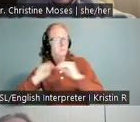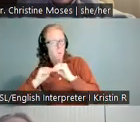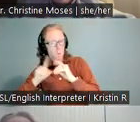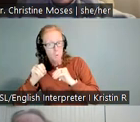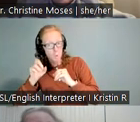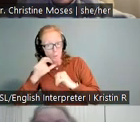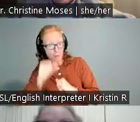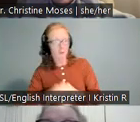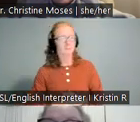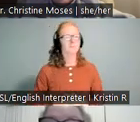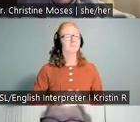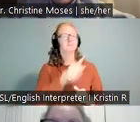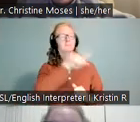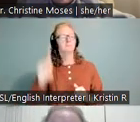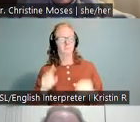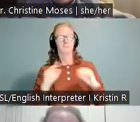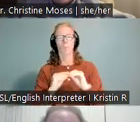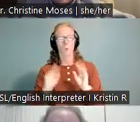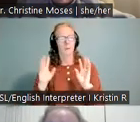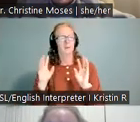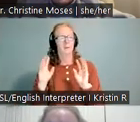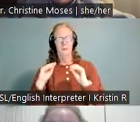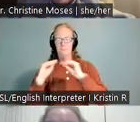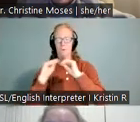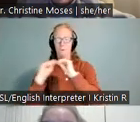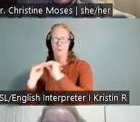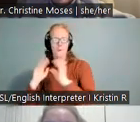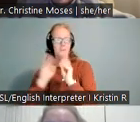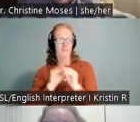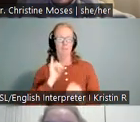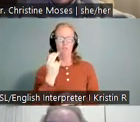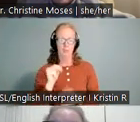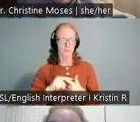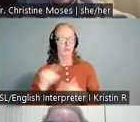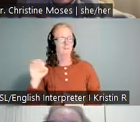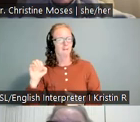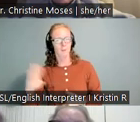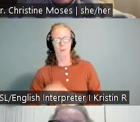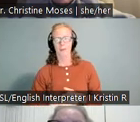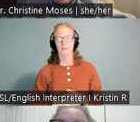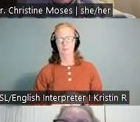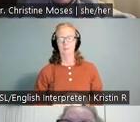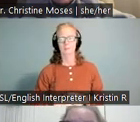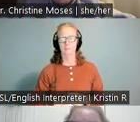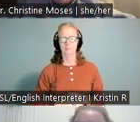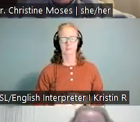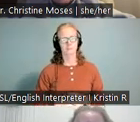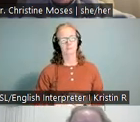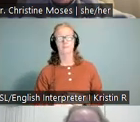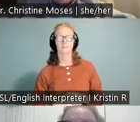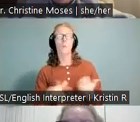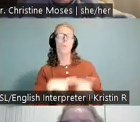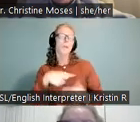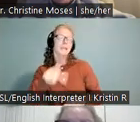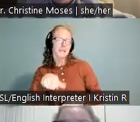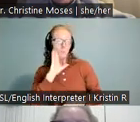And then you can see that there are more meetings coming up in January and February. And some of it's as needed, but we